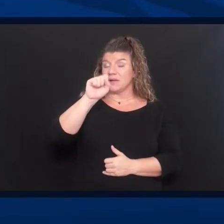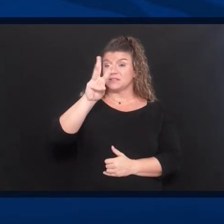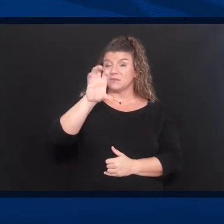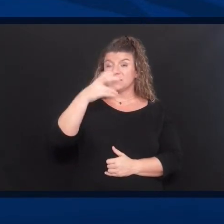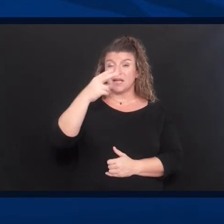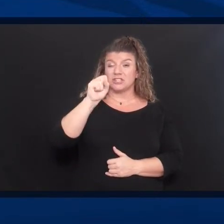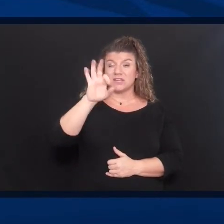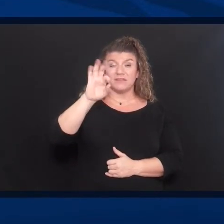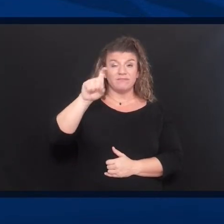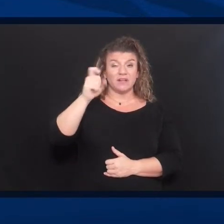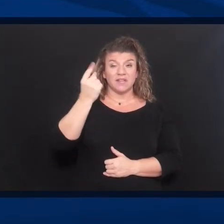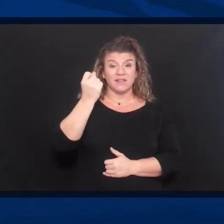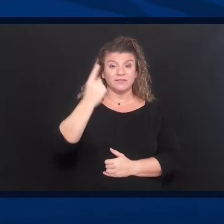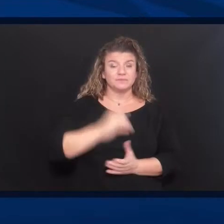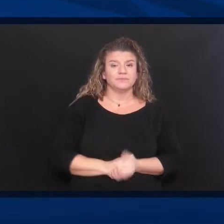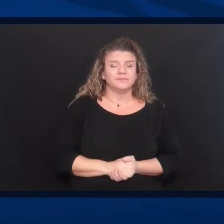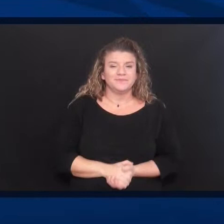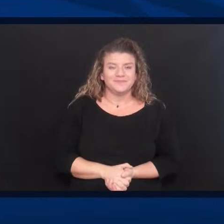and Fox 11.